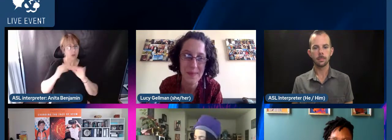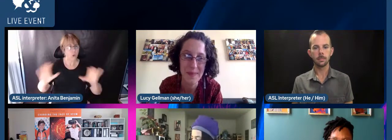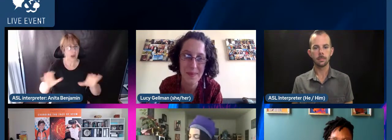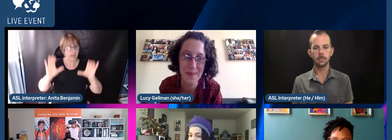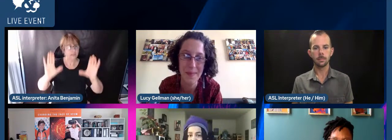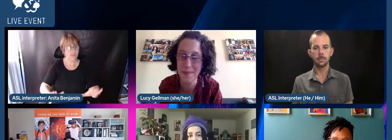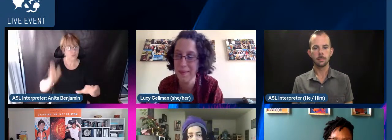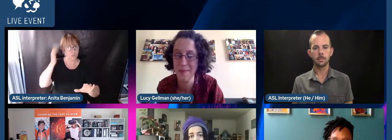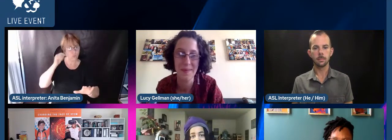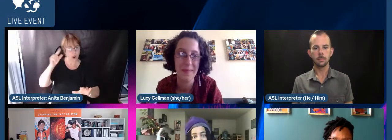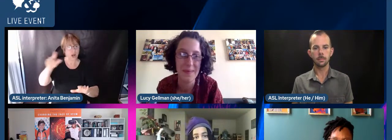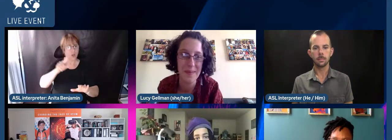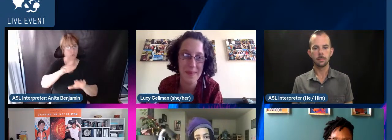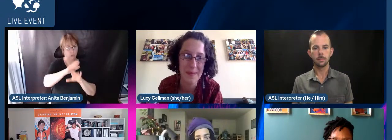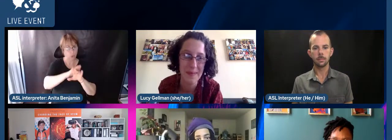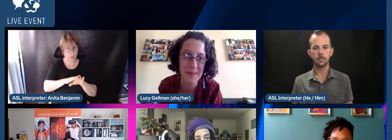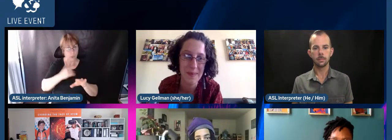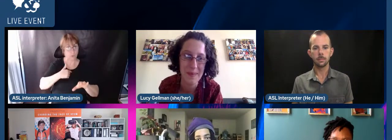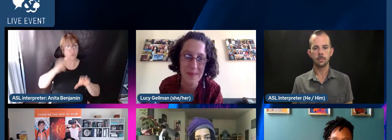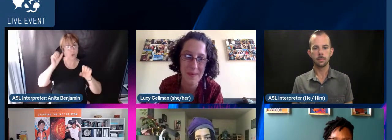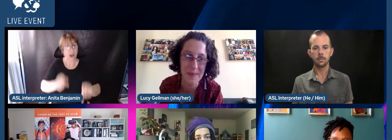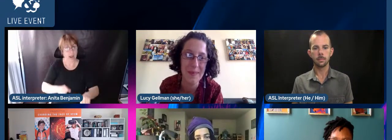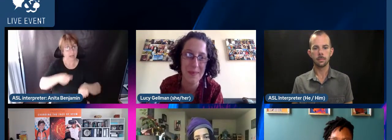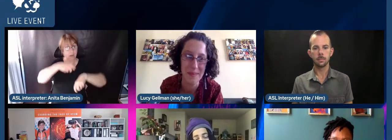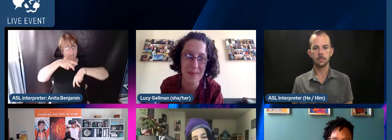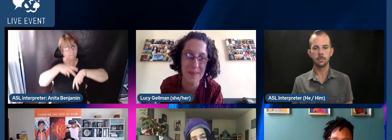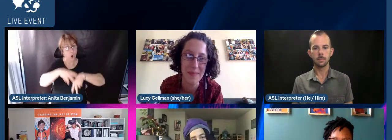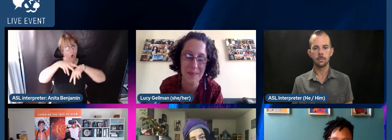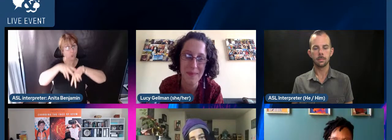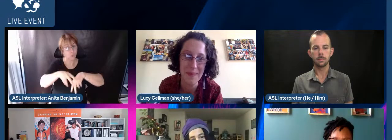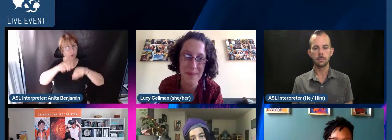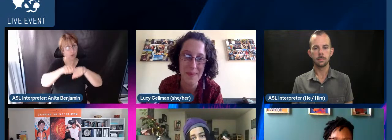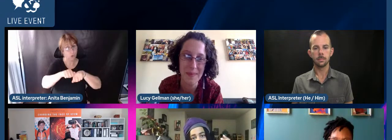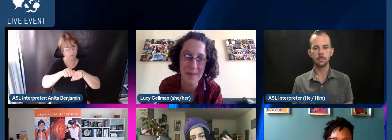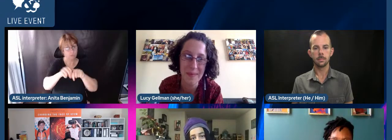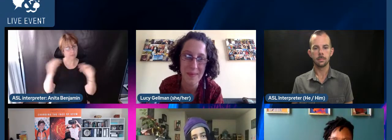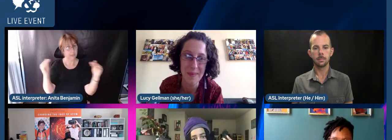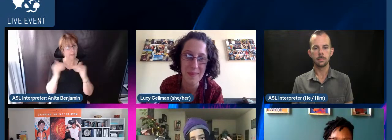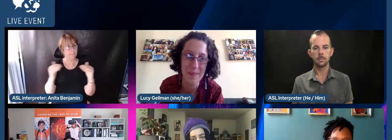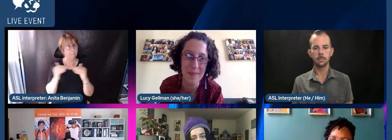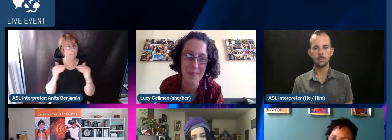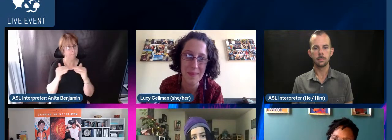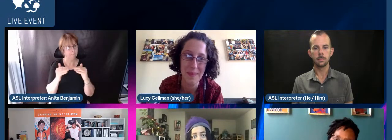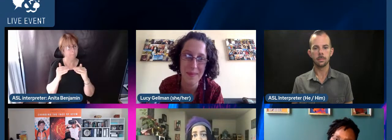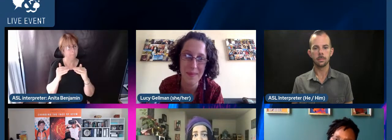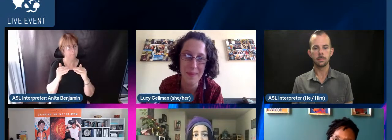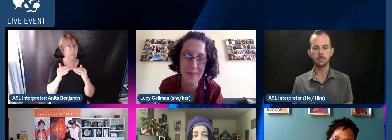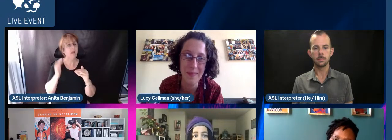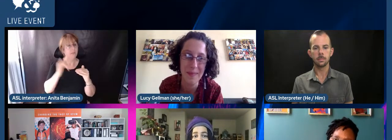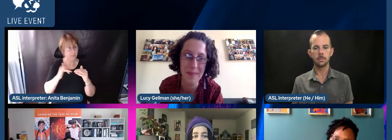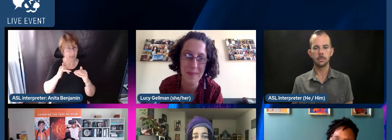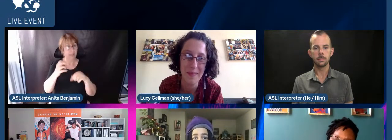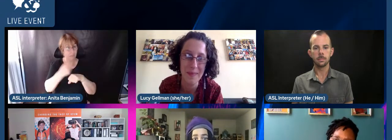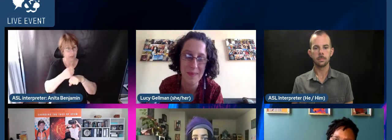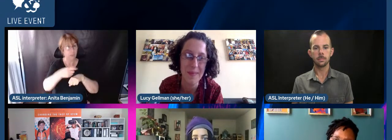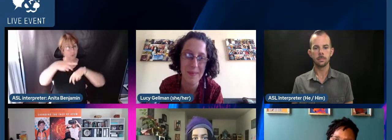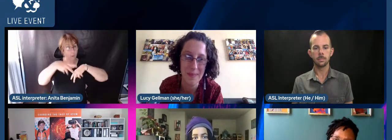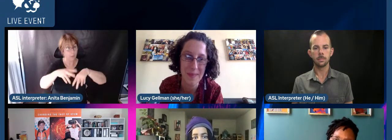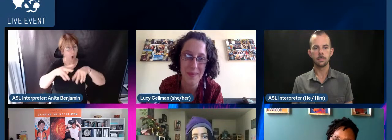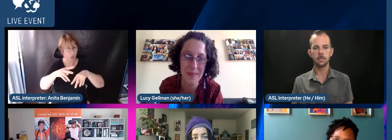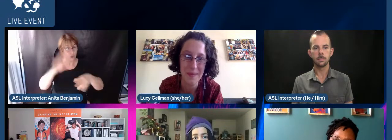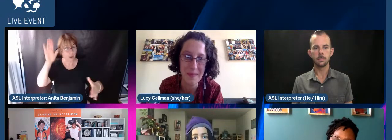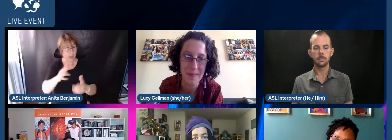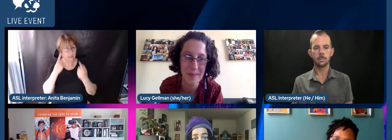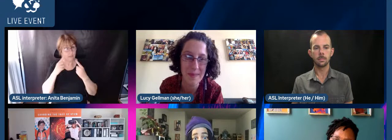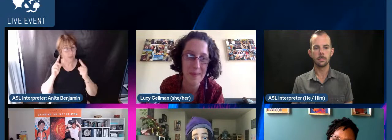slowing down so that I could march with you made your march less effective? Who told you to design